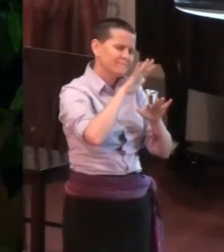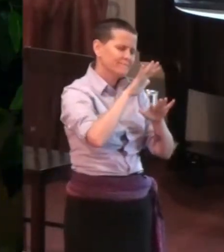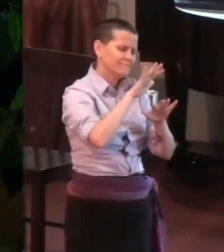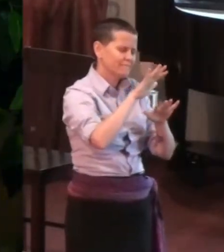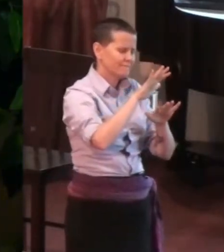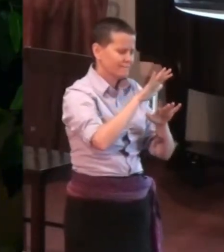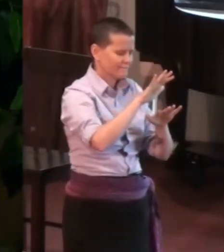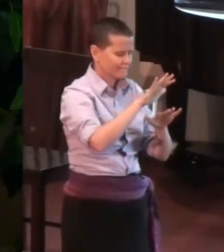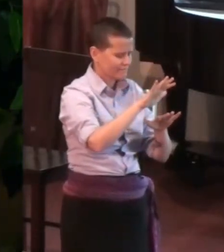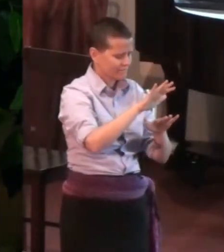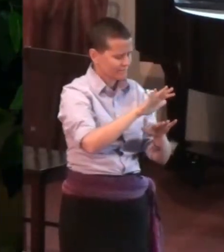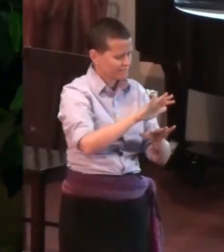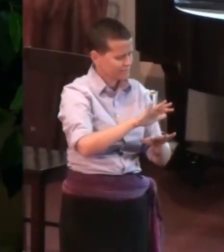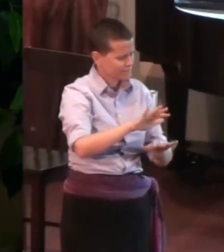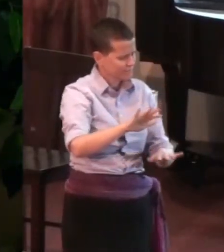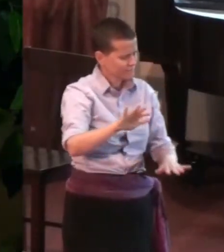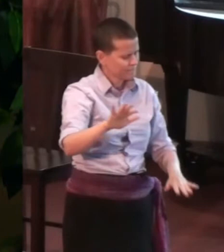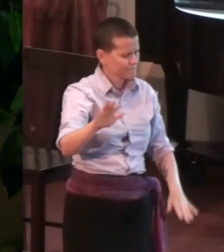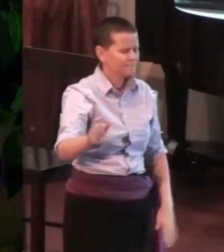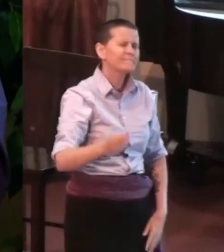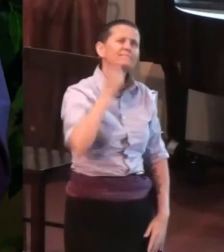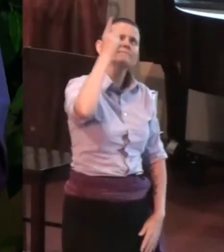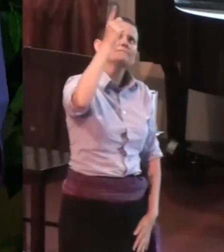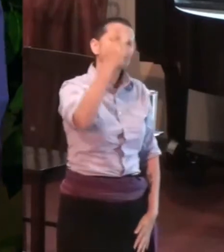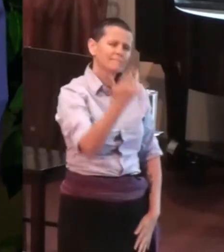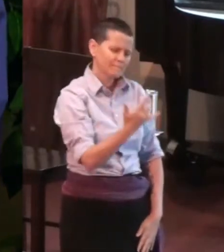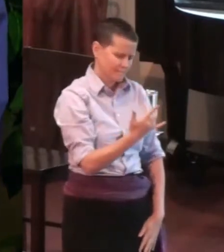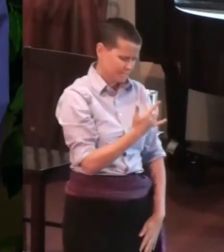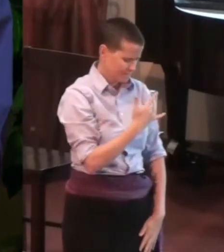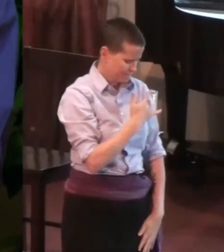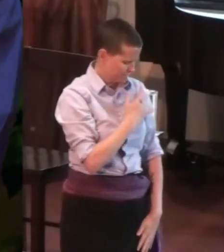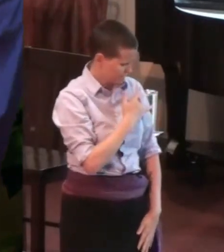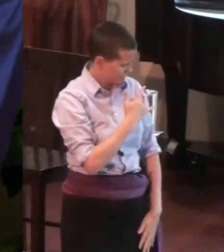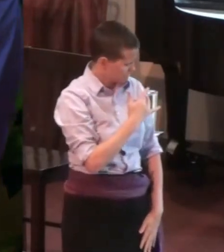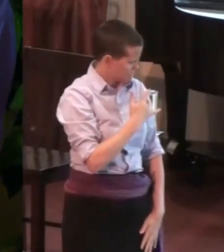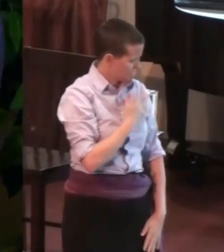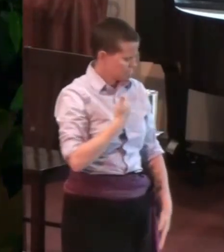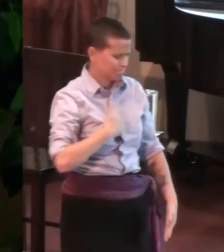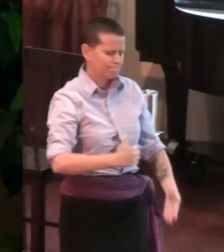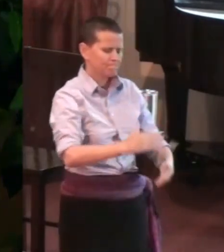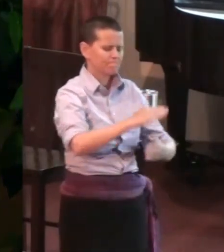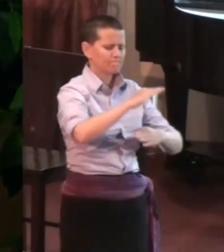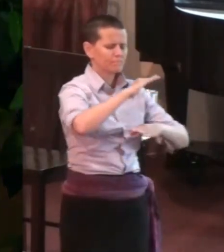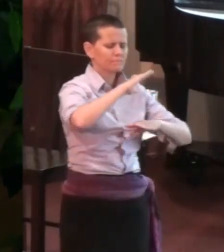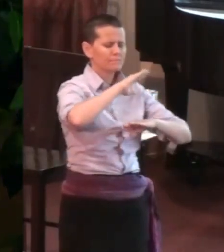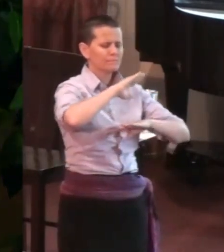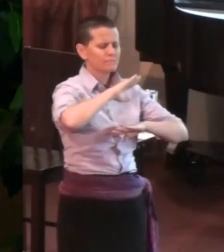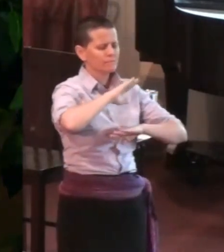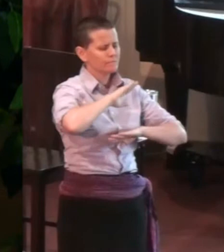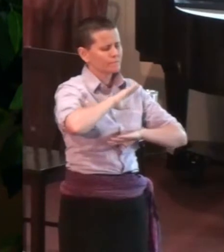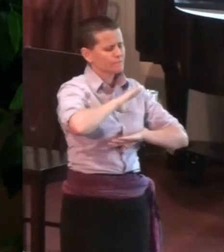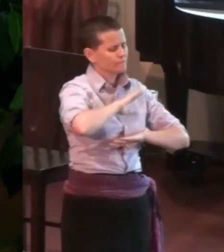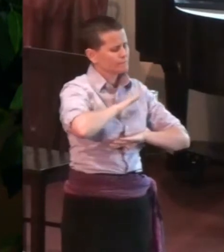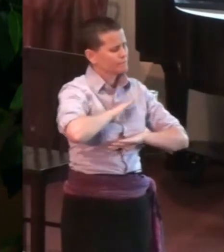You are the heart of my contentment. Hope for